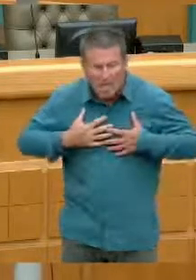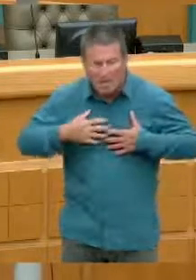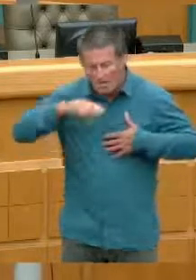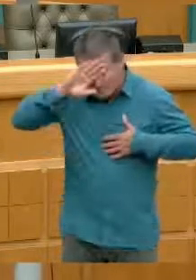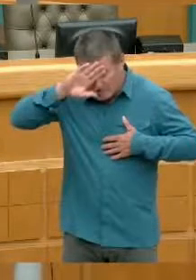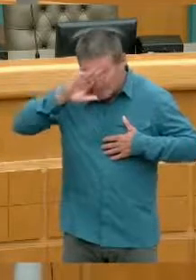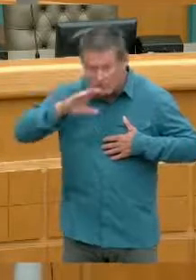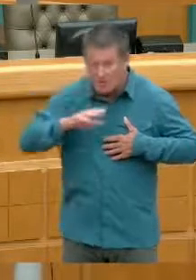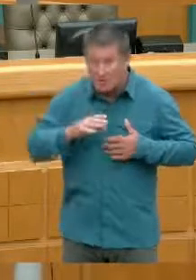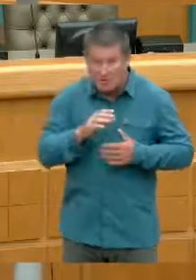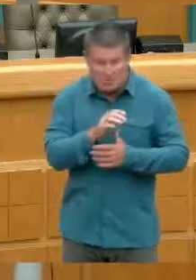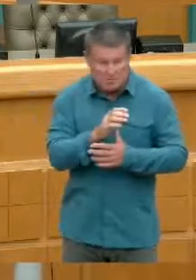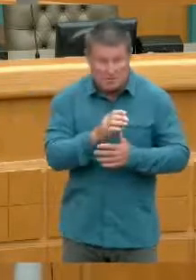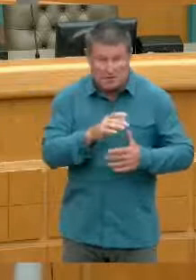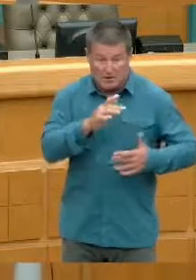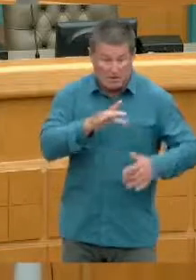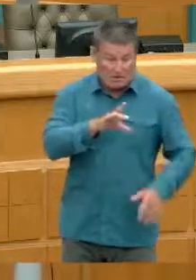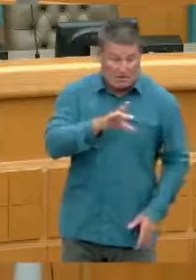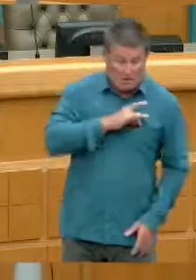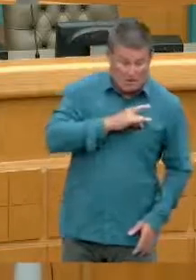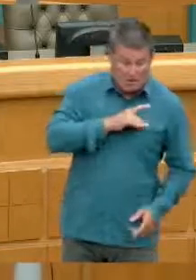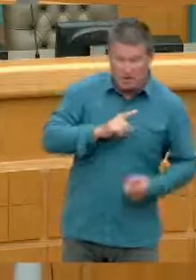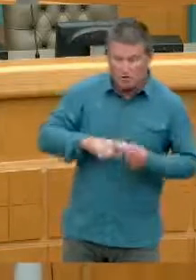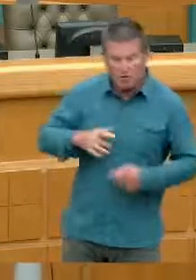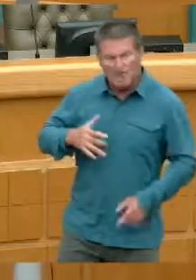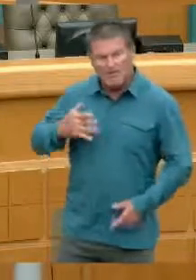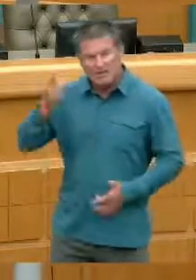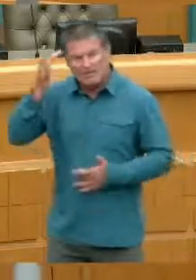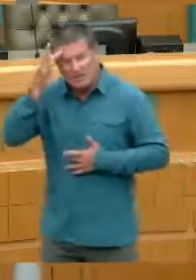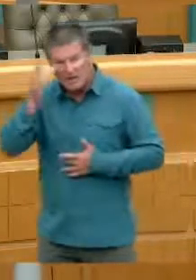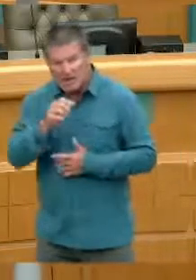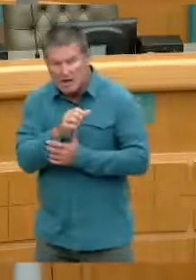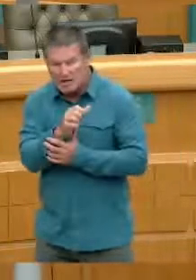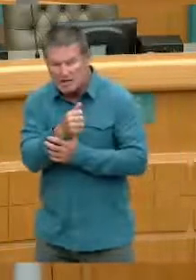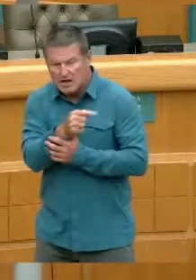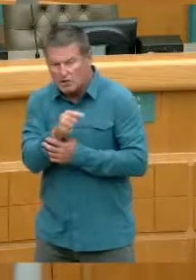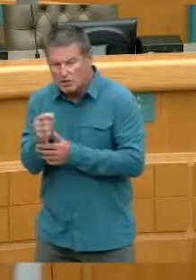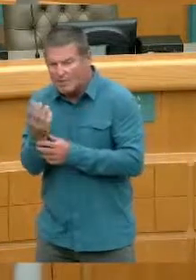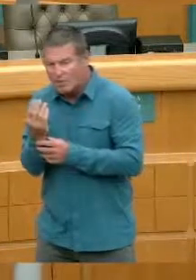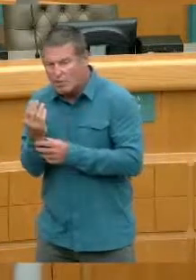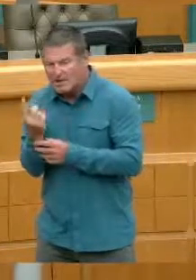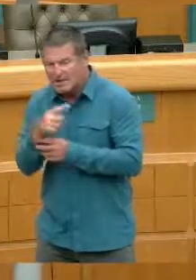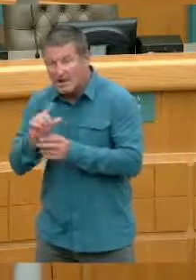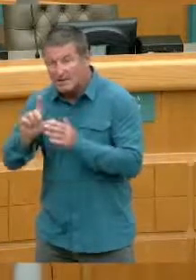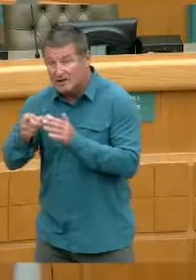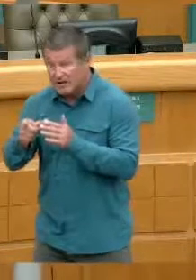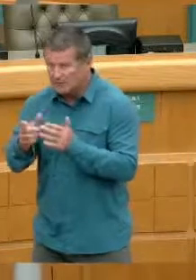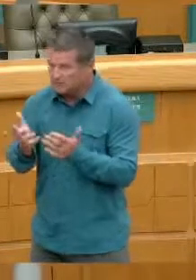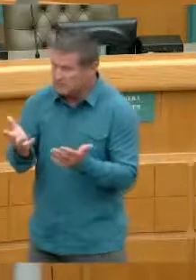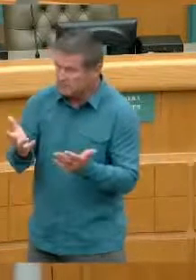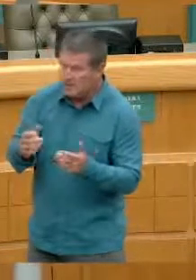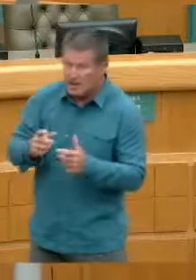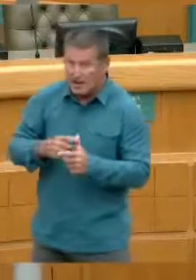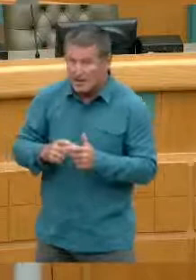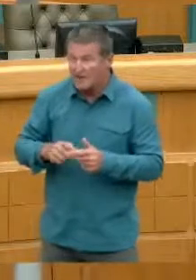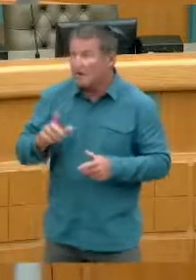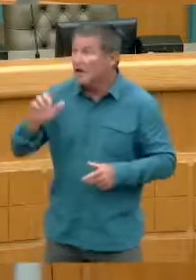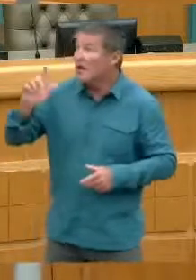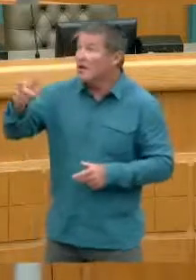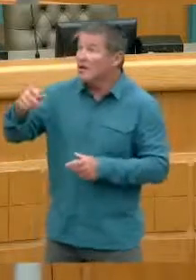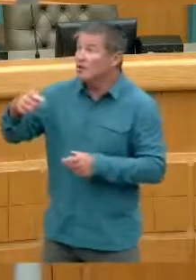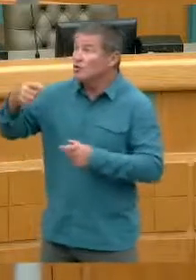So that could be 10 to 14 days between when you become infected and when you actually get your positive